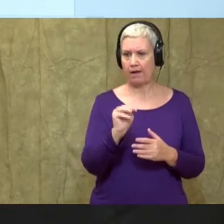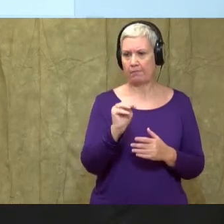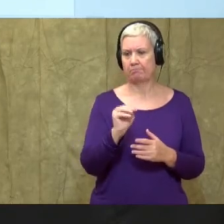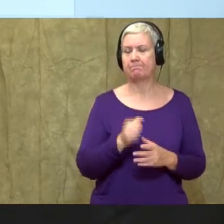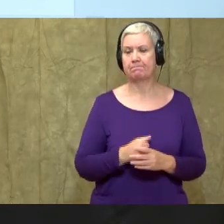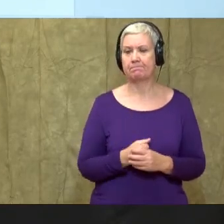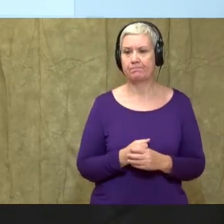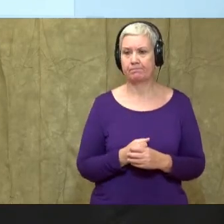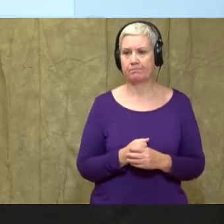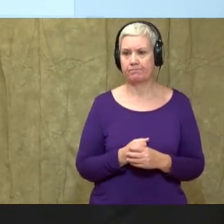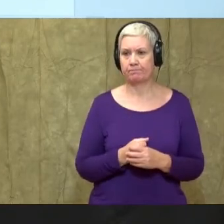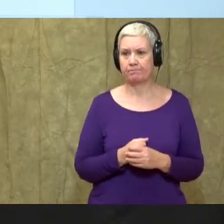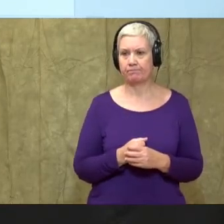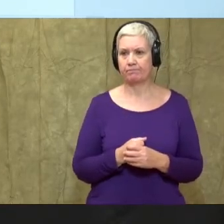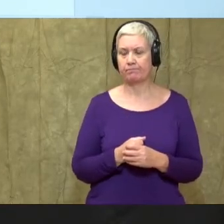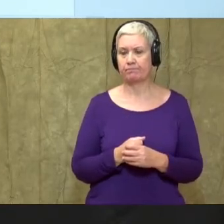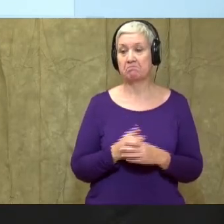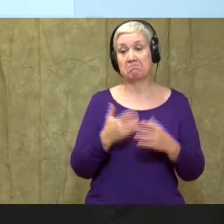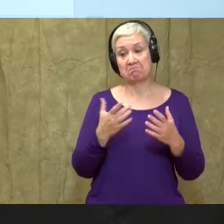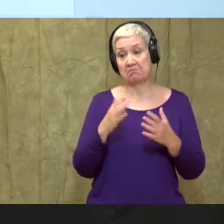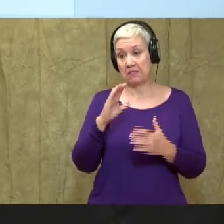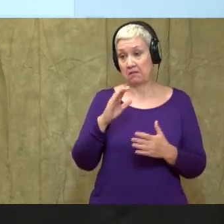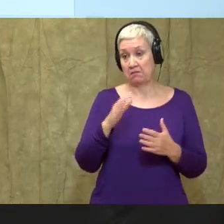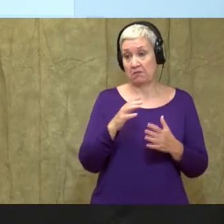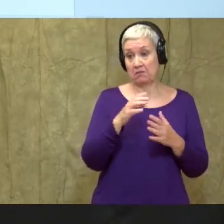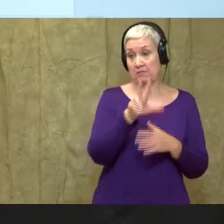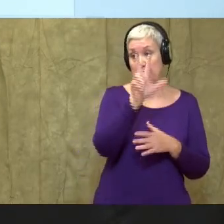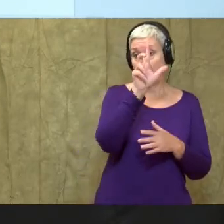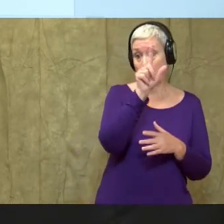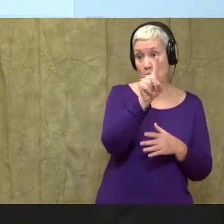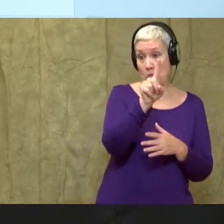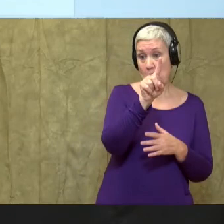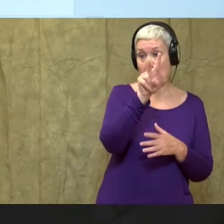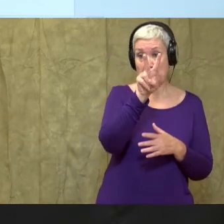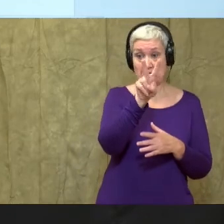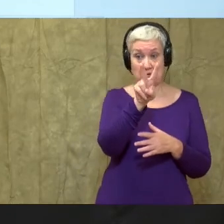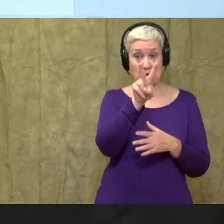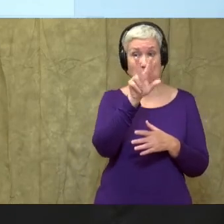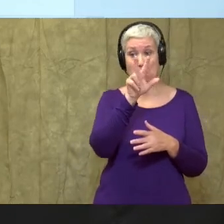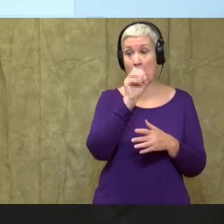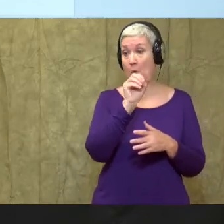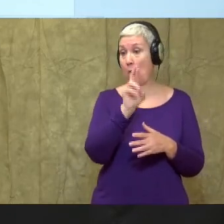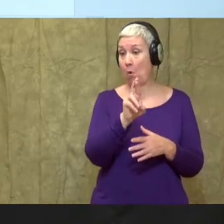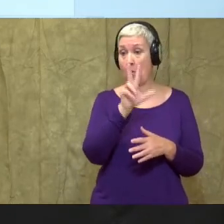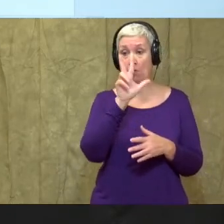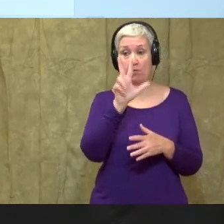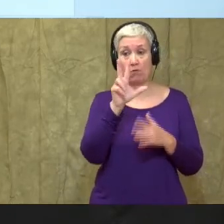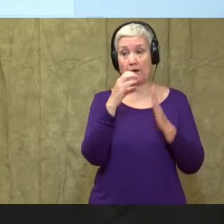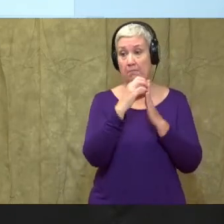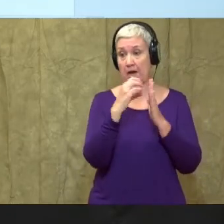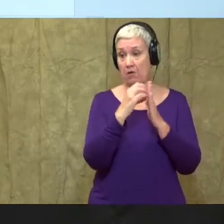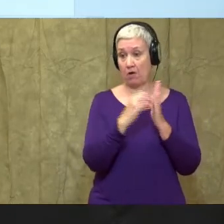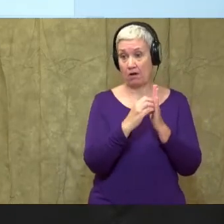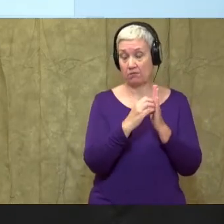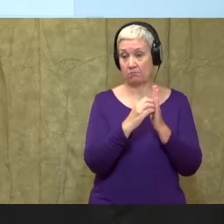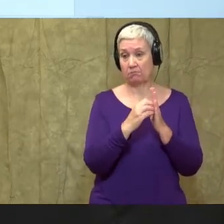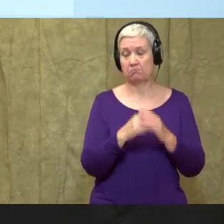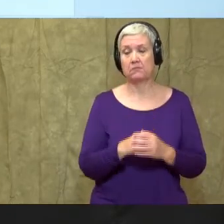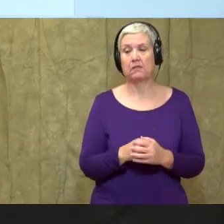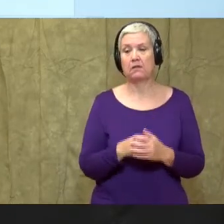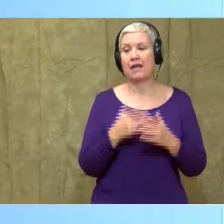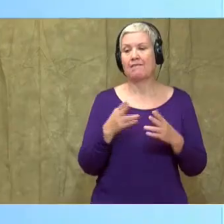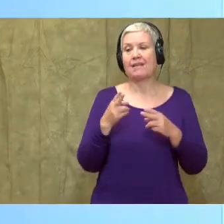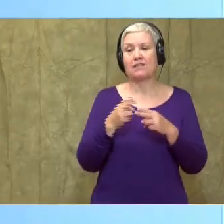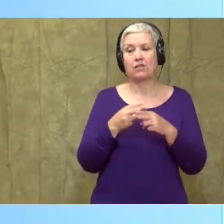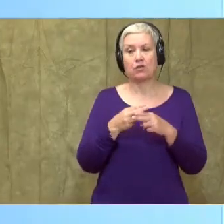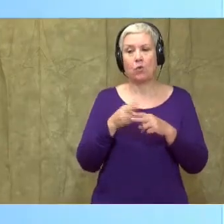will usually last anywhere from 1 to 3 paragraphs, usually. If it's a document that can be read in a